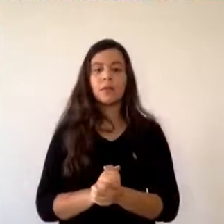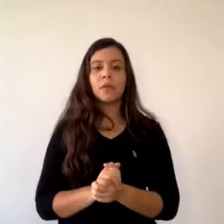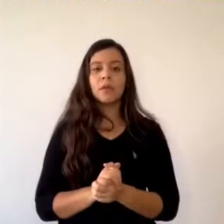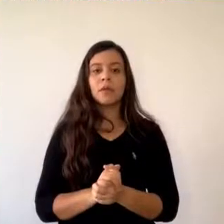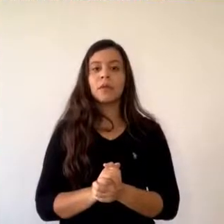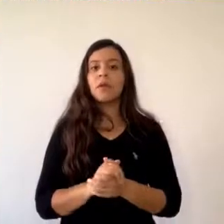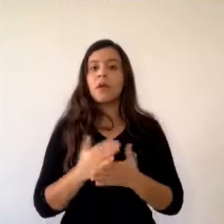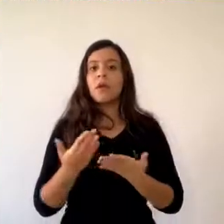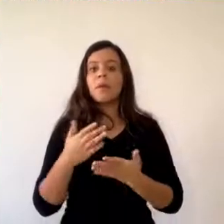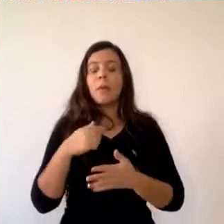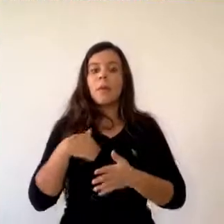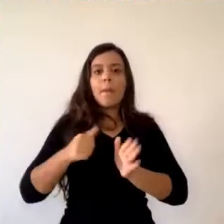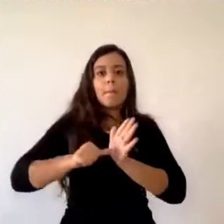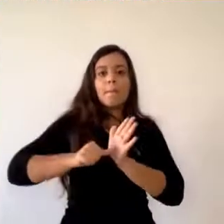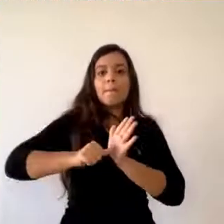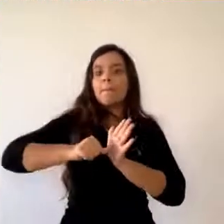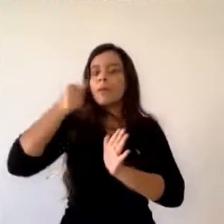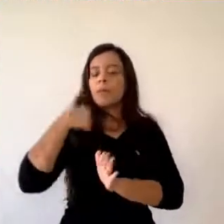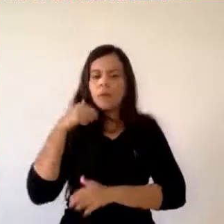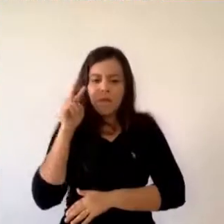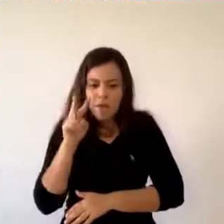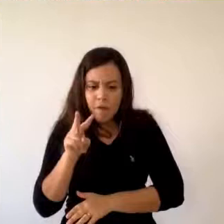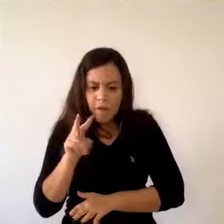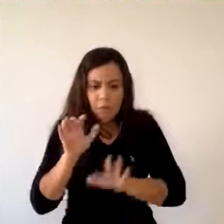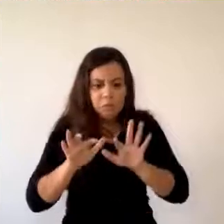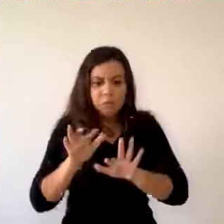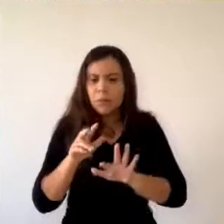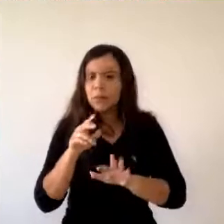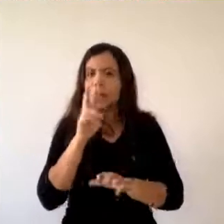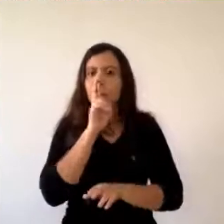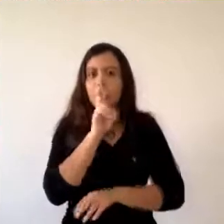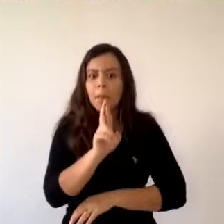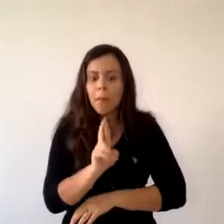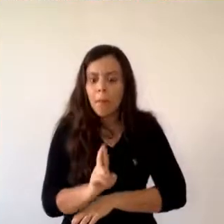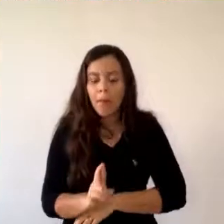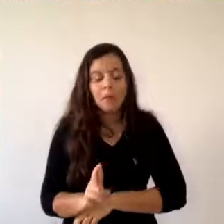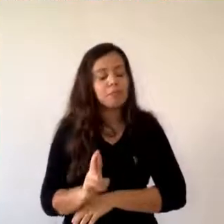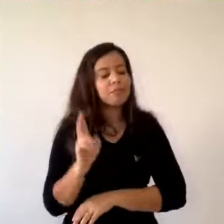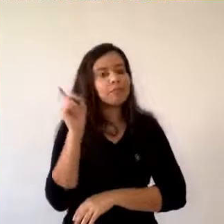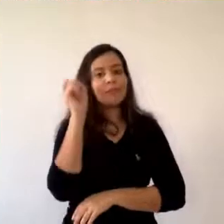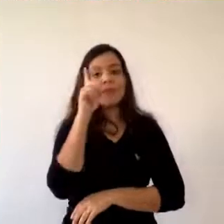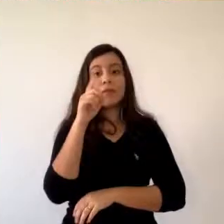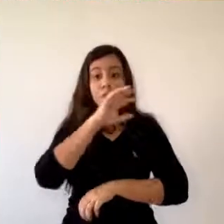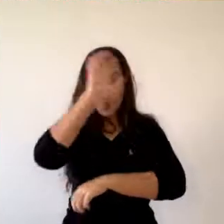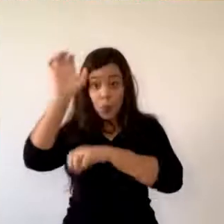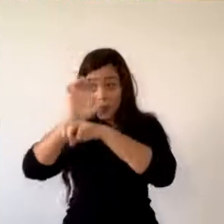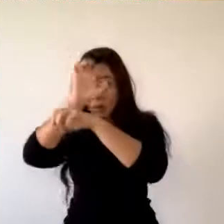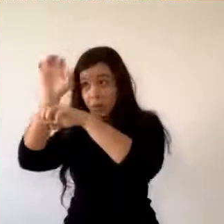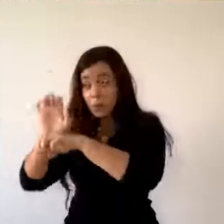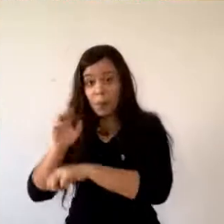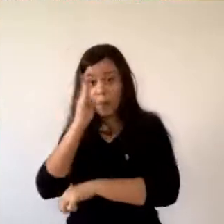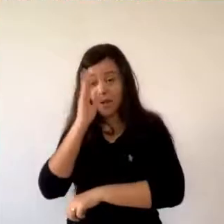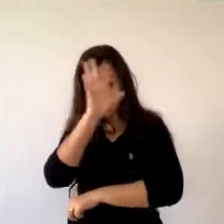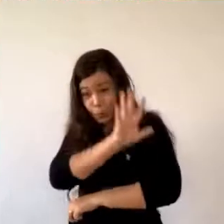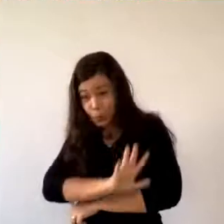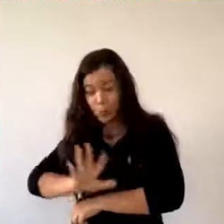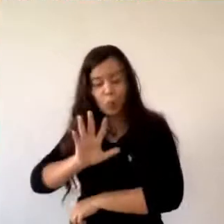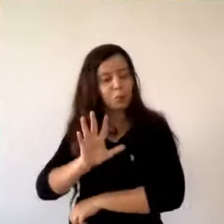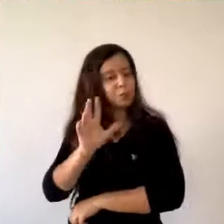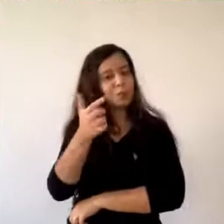to have this electronic bulletin, And it's not all over the state.